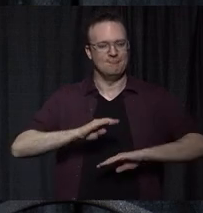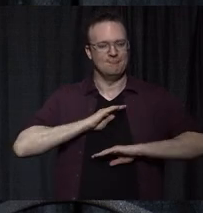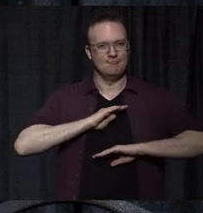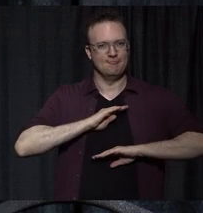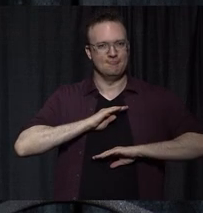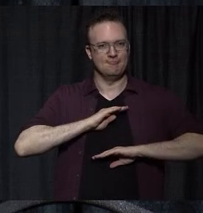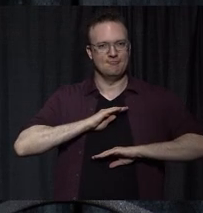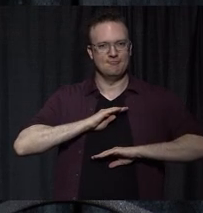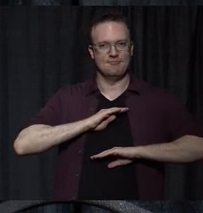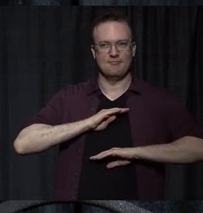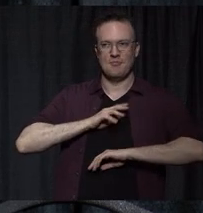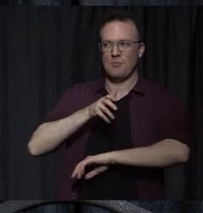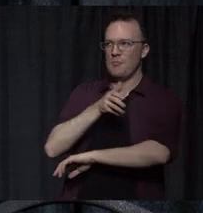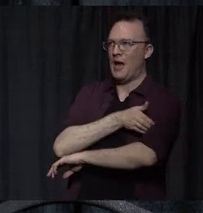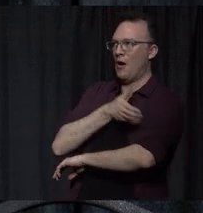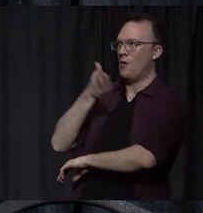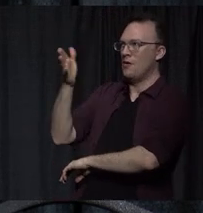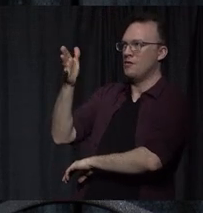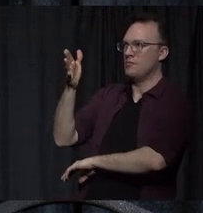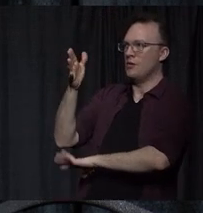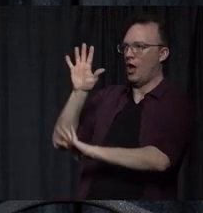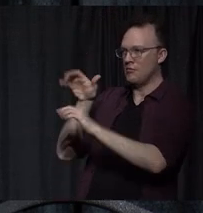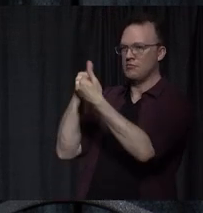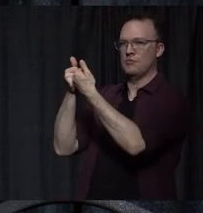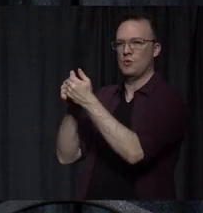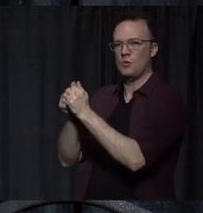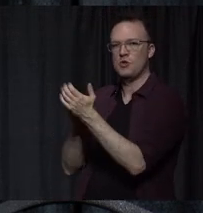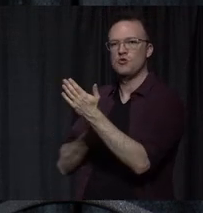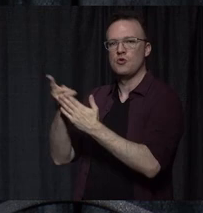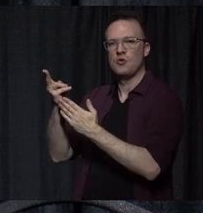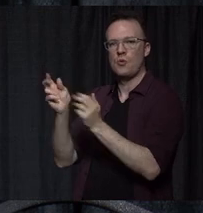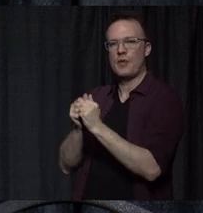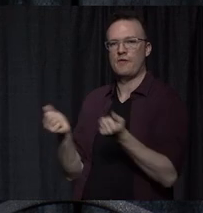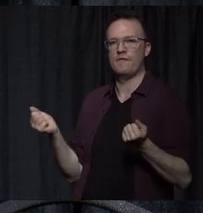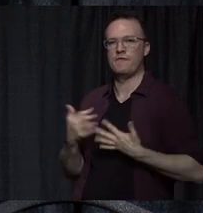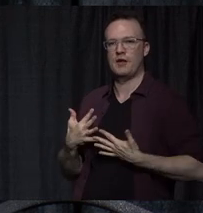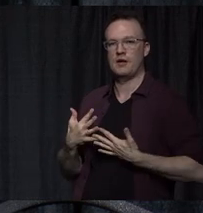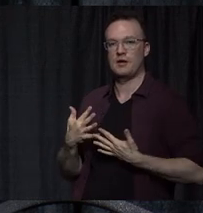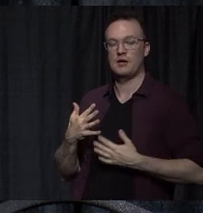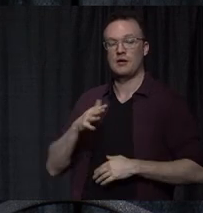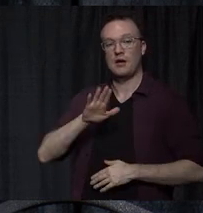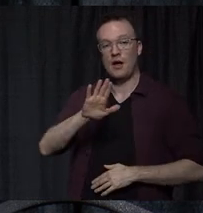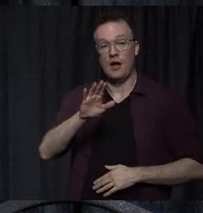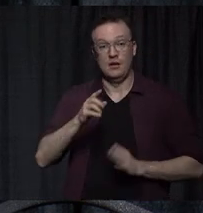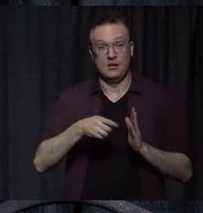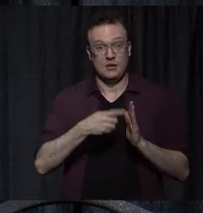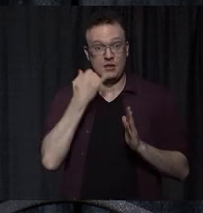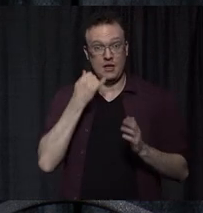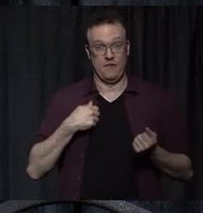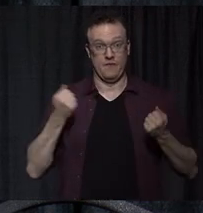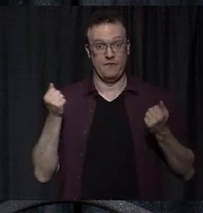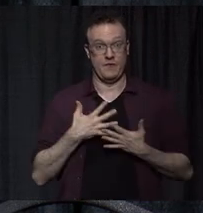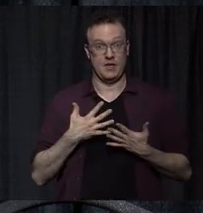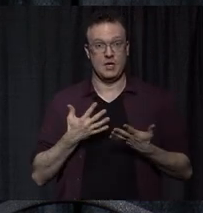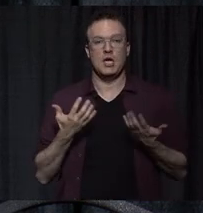speak truth to power without fear. And even if I'm fearful, I will